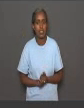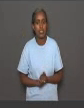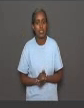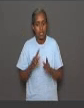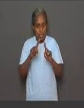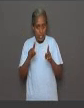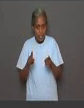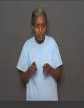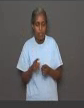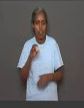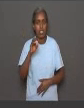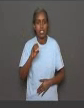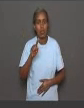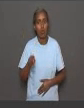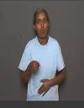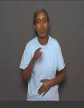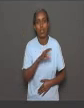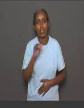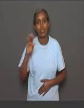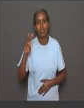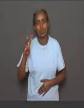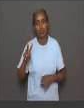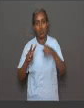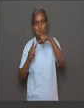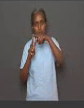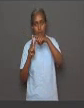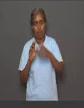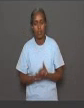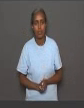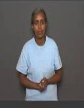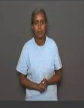interval of 0 and 2 pi.